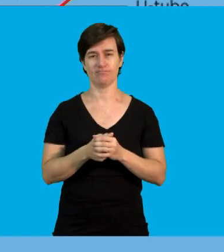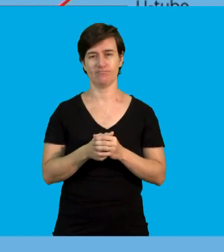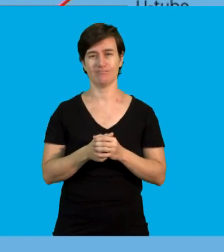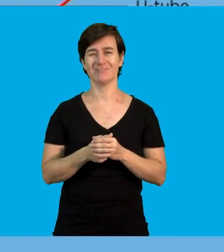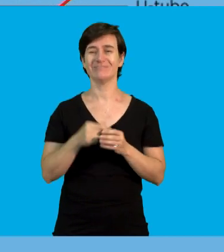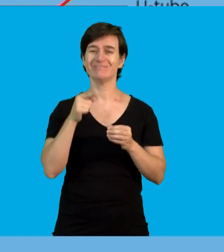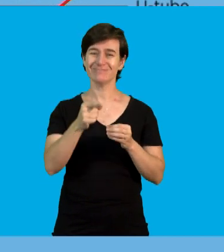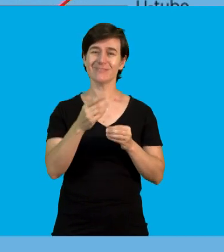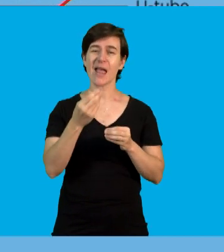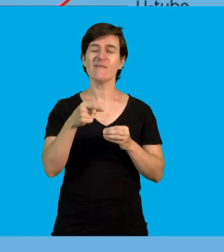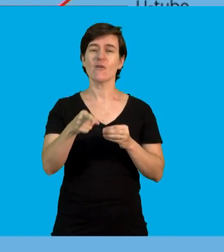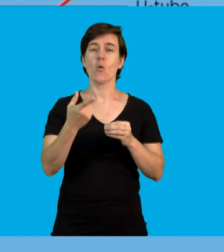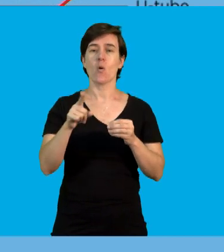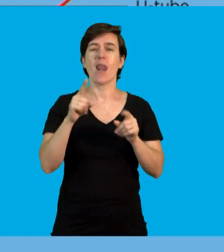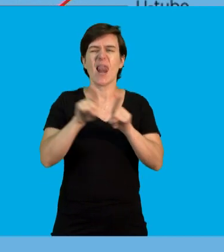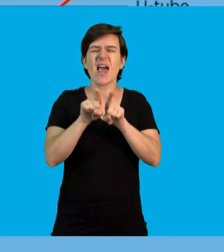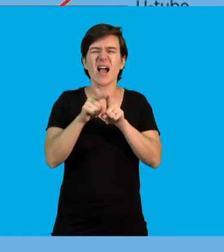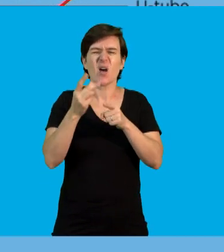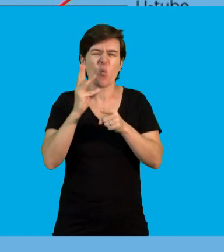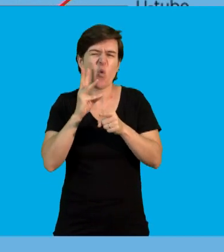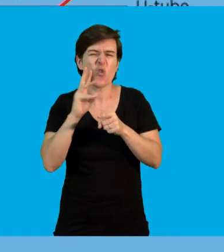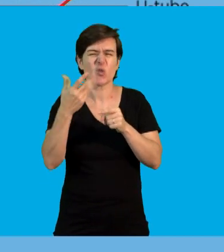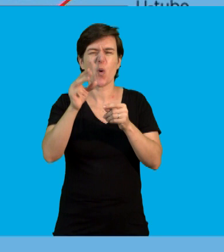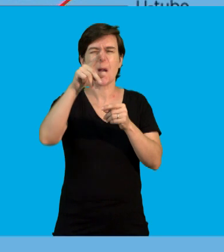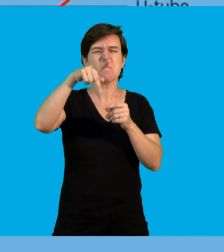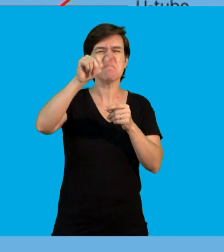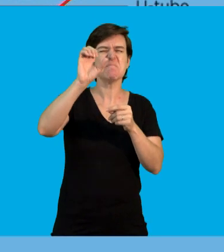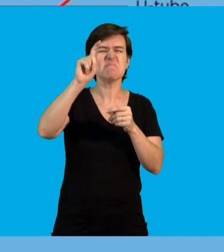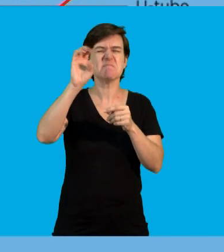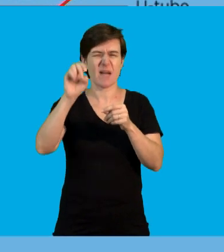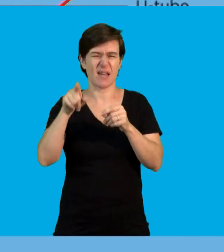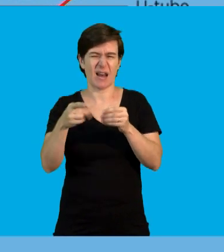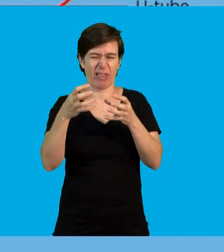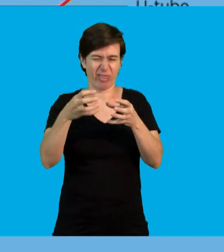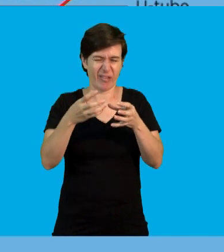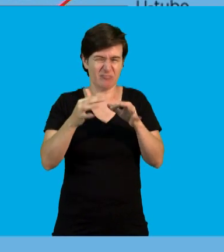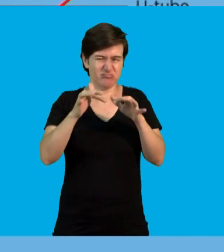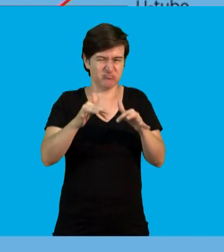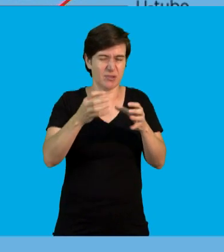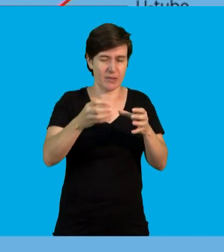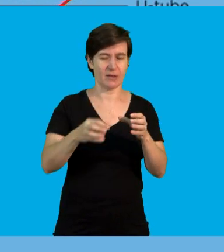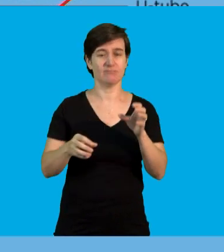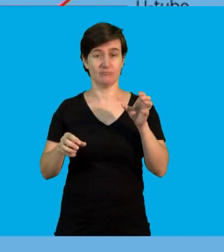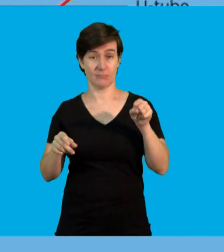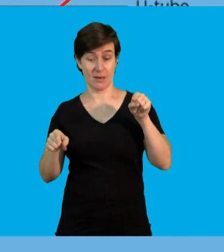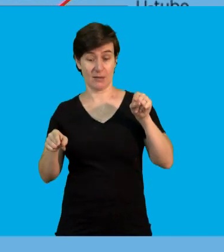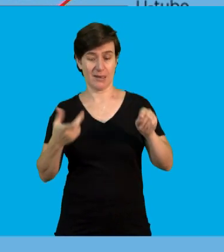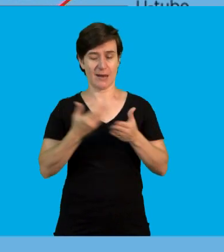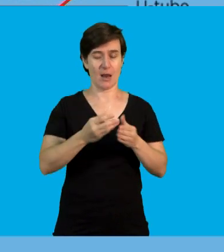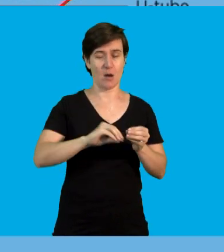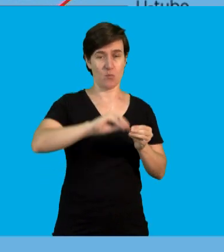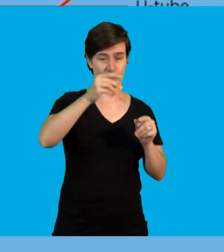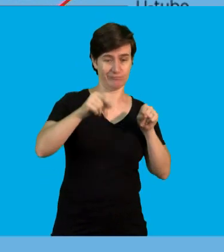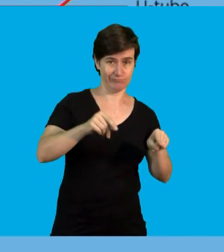also consist of a conducting fluid or a paste, which is known as an electrolyte, through which the charges can